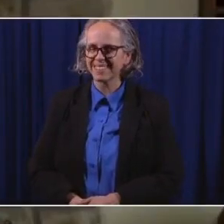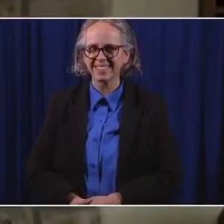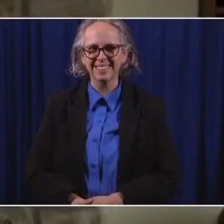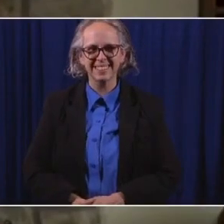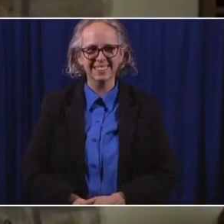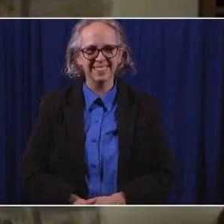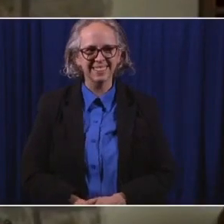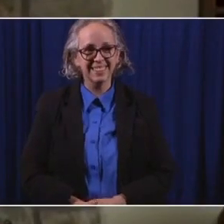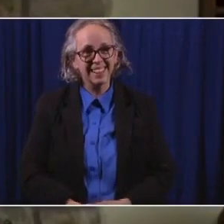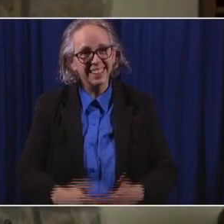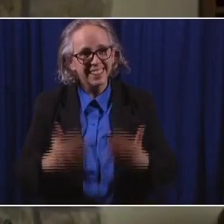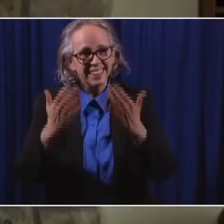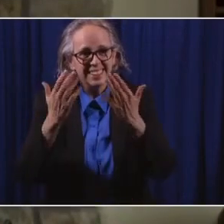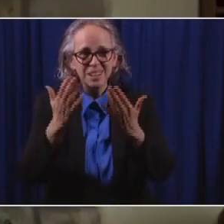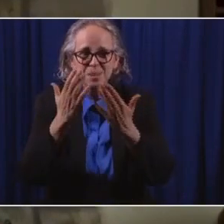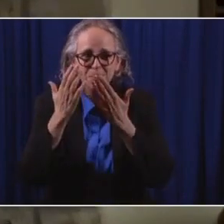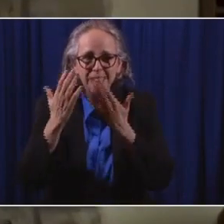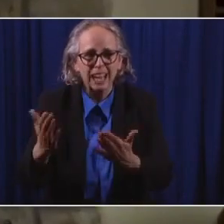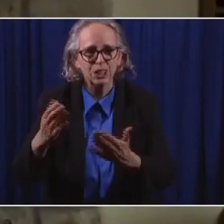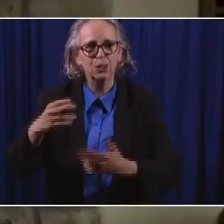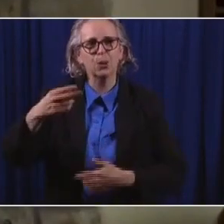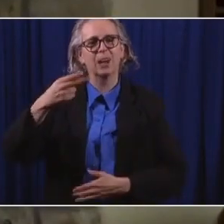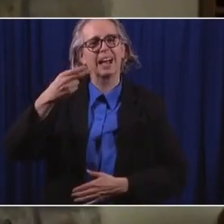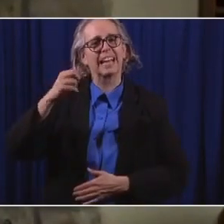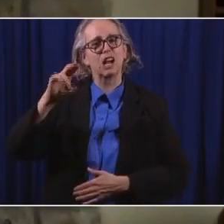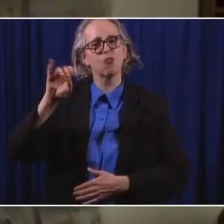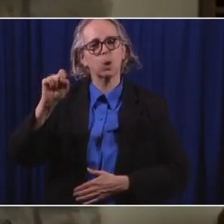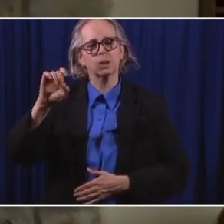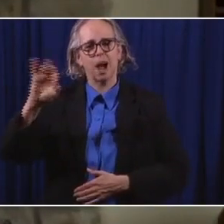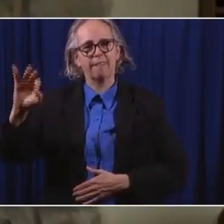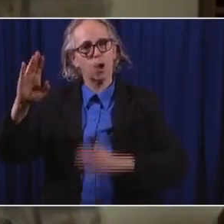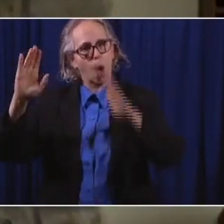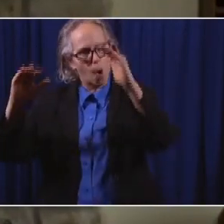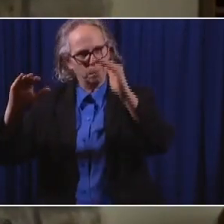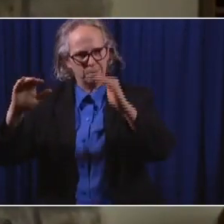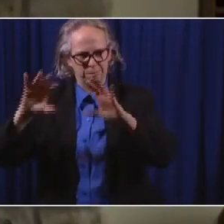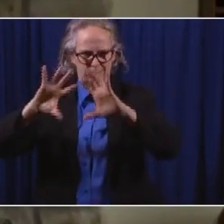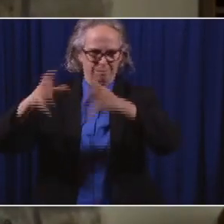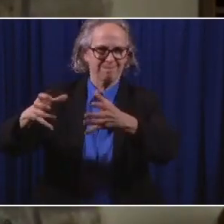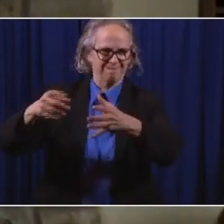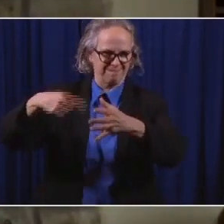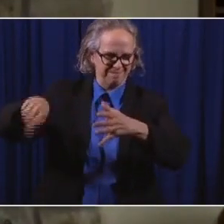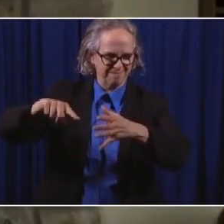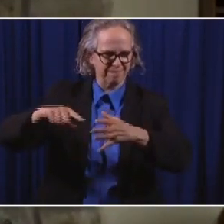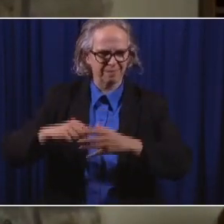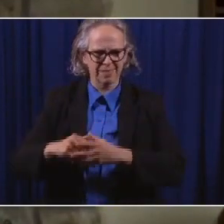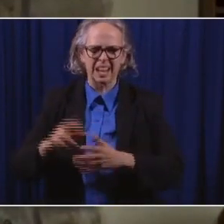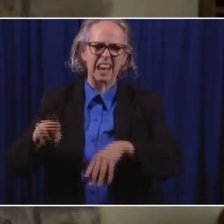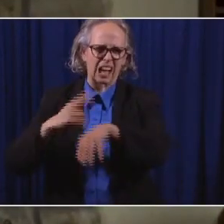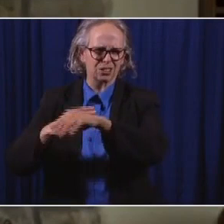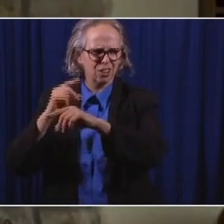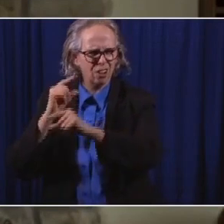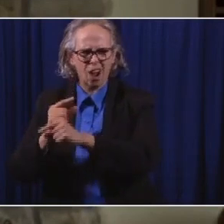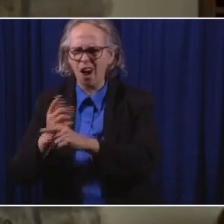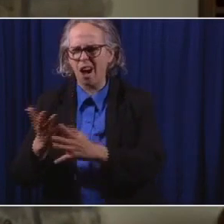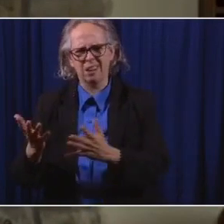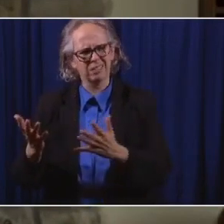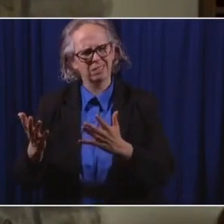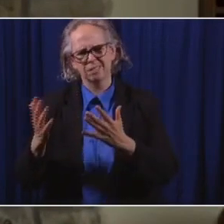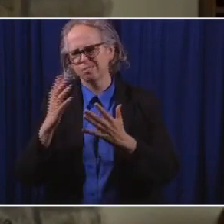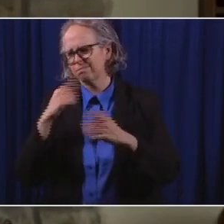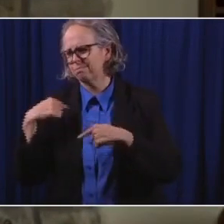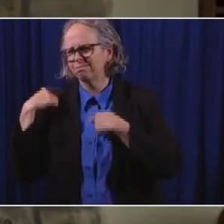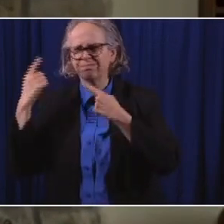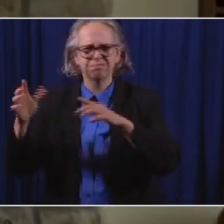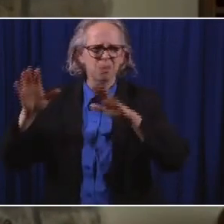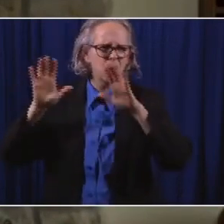We want to thank our heroes of hope, members of the National Guard who have done such a great job with taking testing to many,